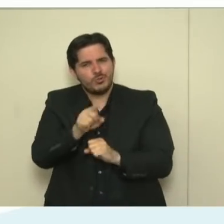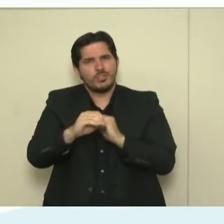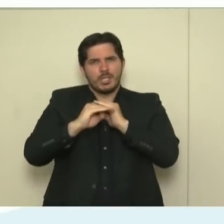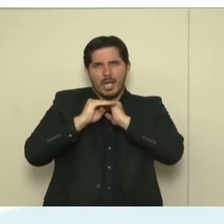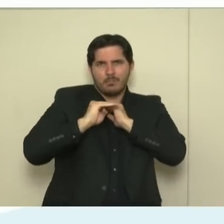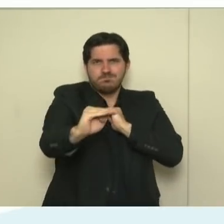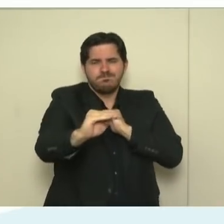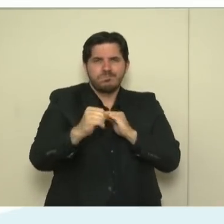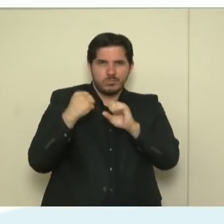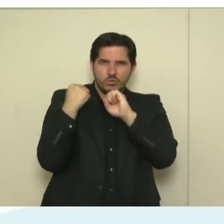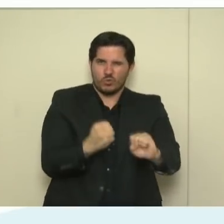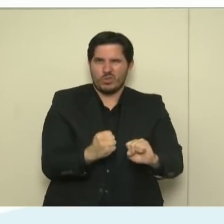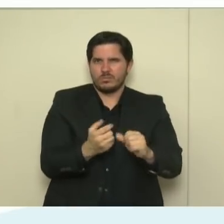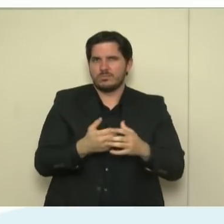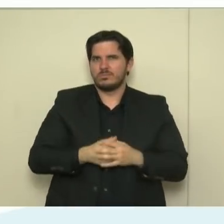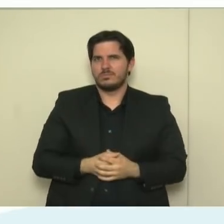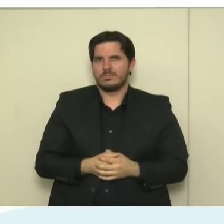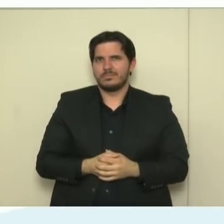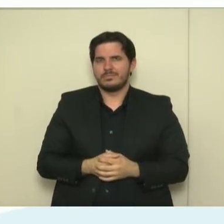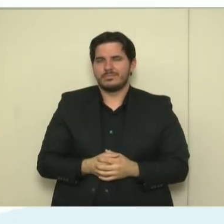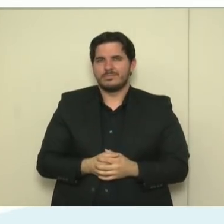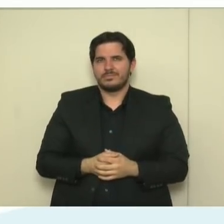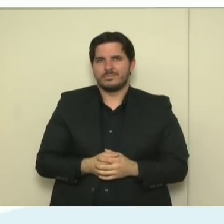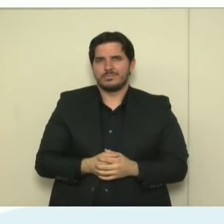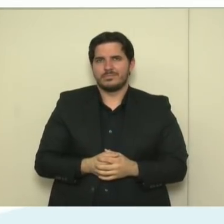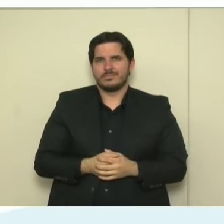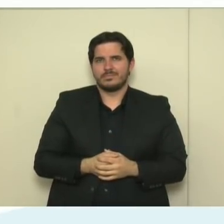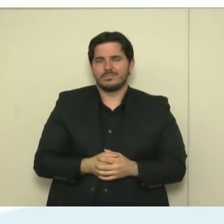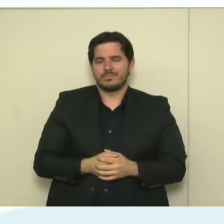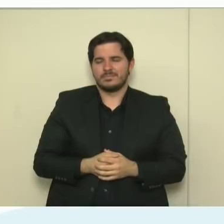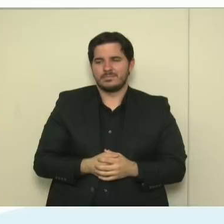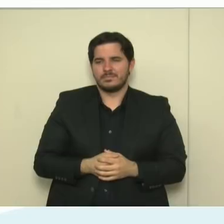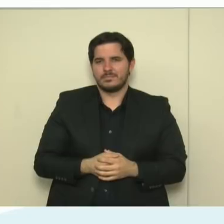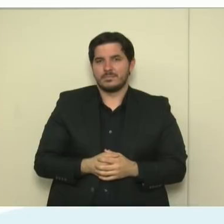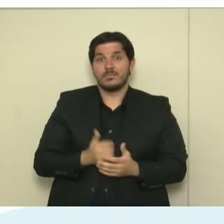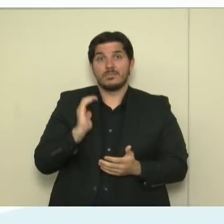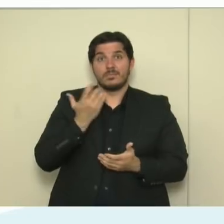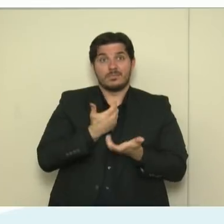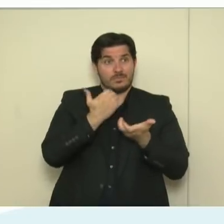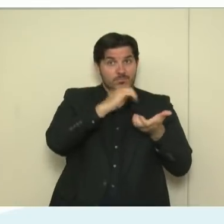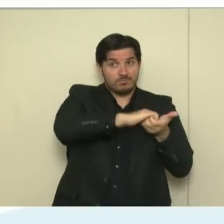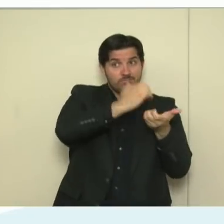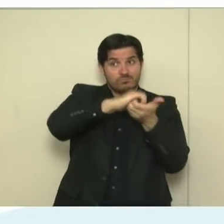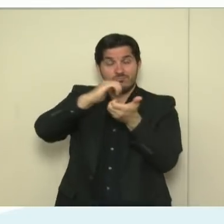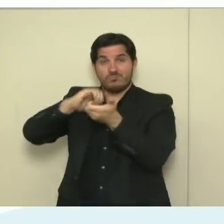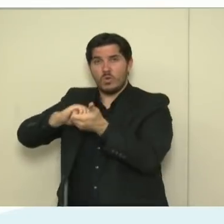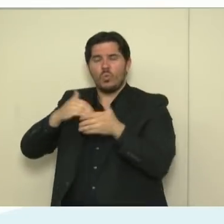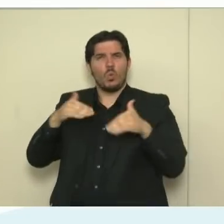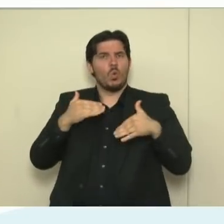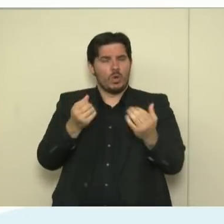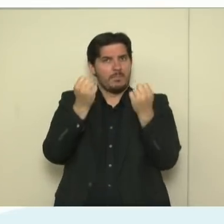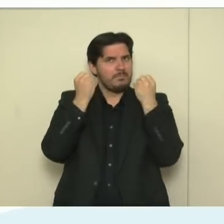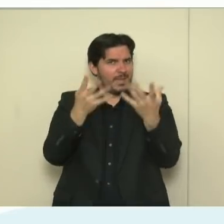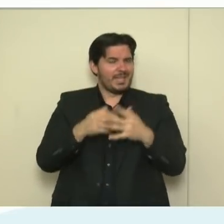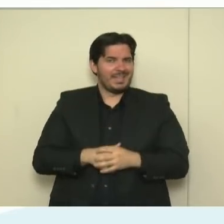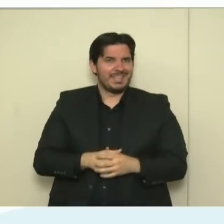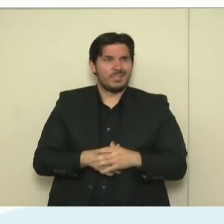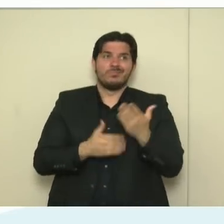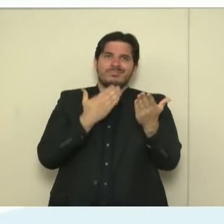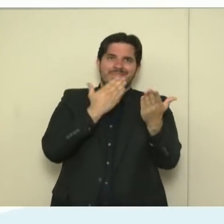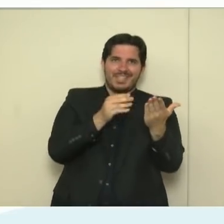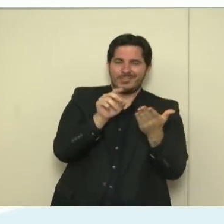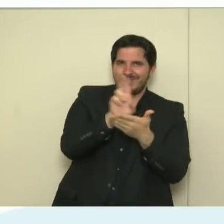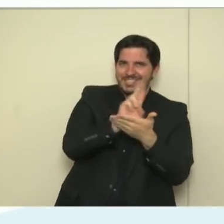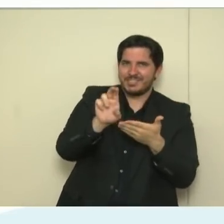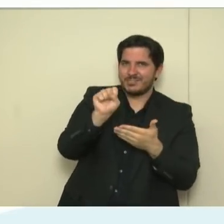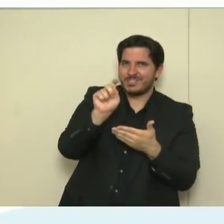possible. Our partnerships have been enormous, and I want to thank Secretary Stewart for his leadership and partnership